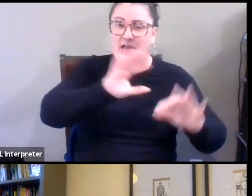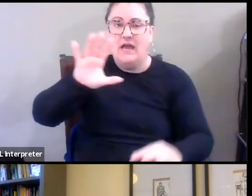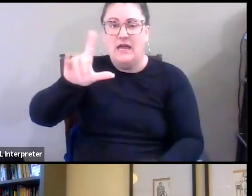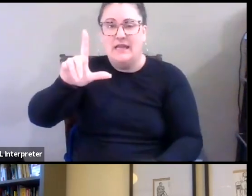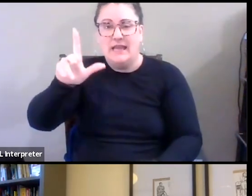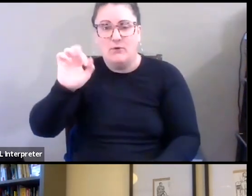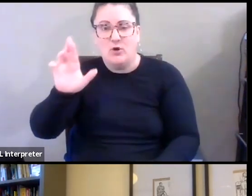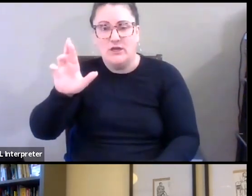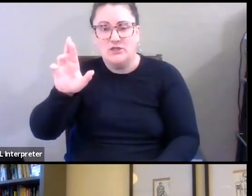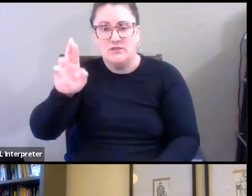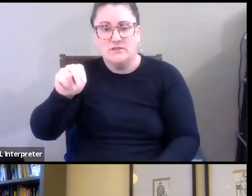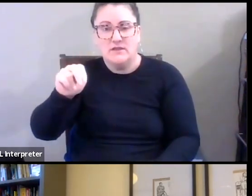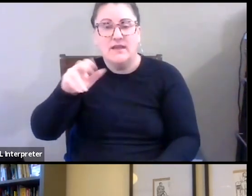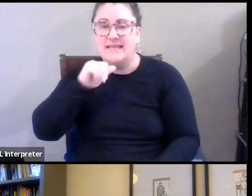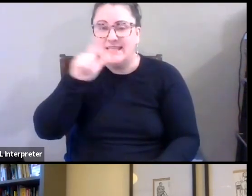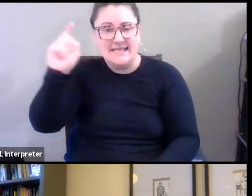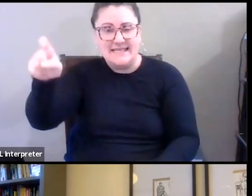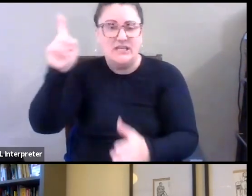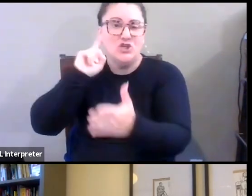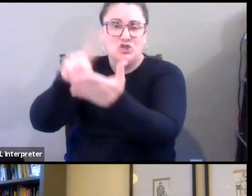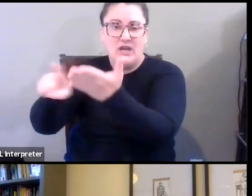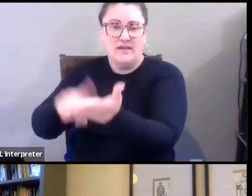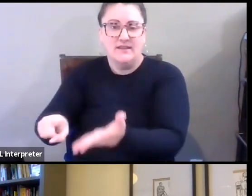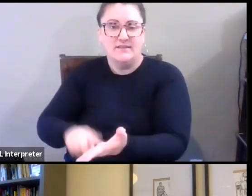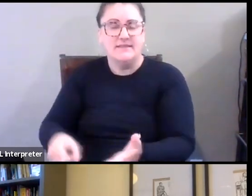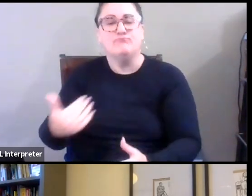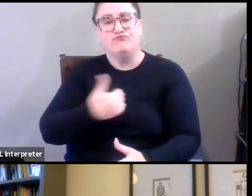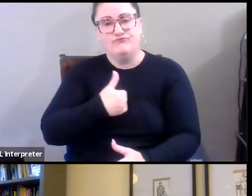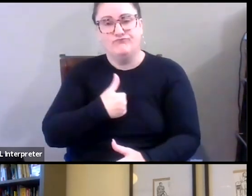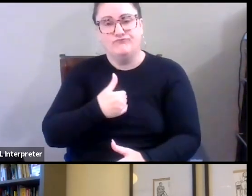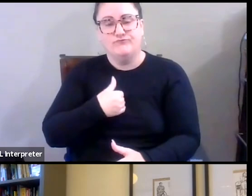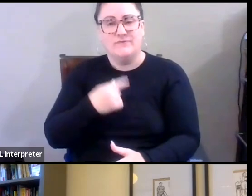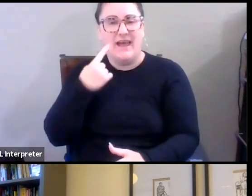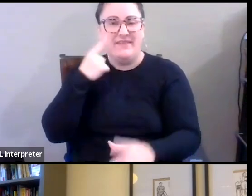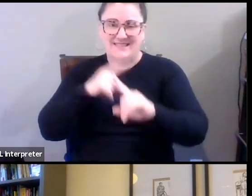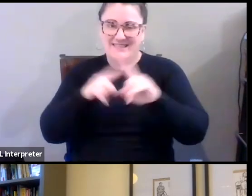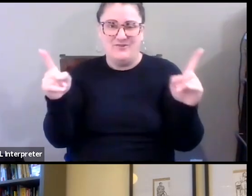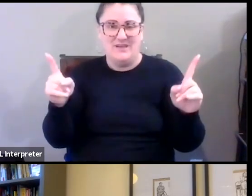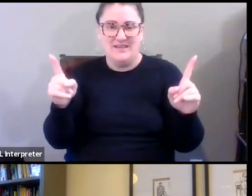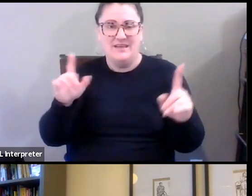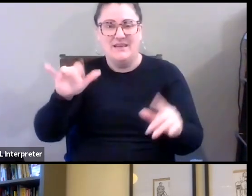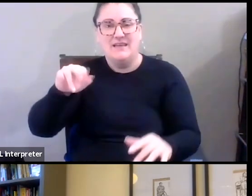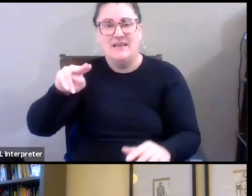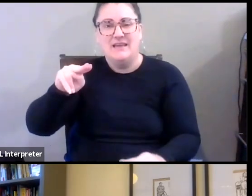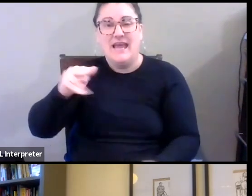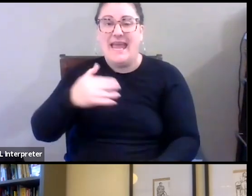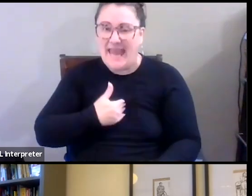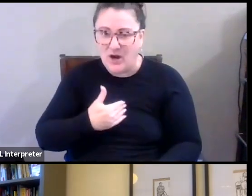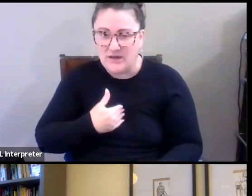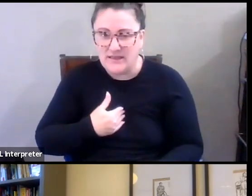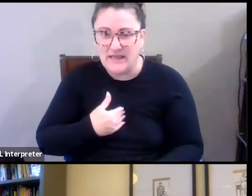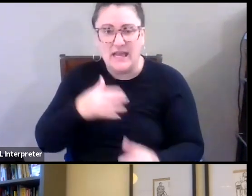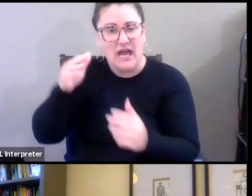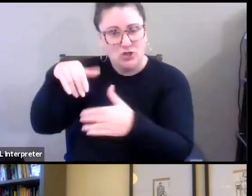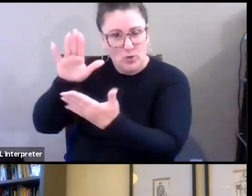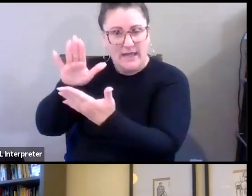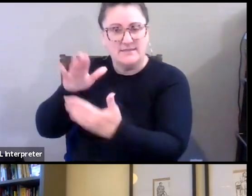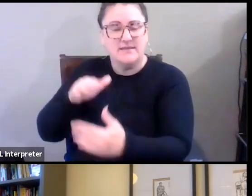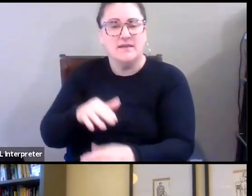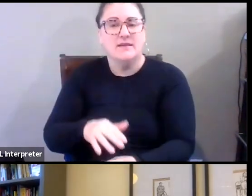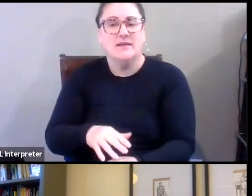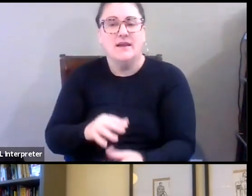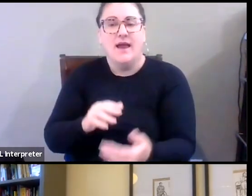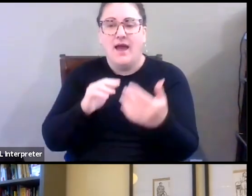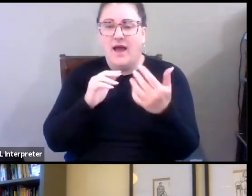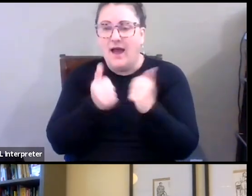needing the checklist because it is inherently, that's the way I'm taking that, inherently being addressed. Mm. How would